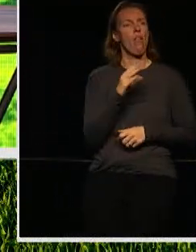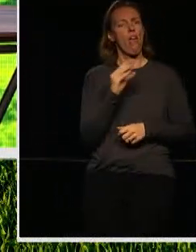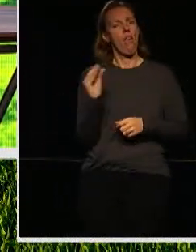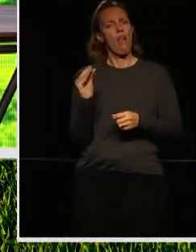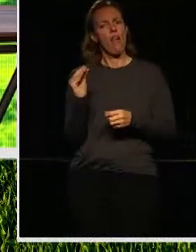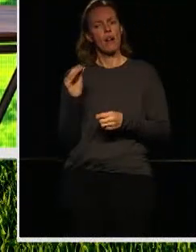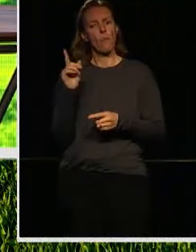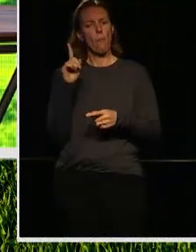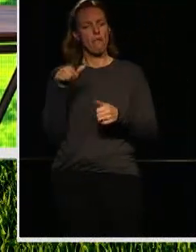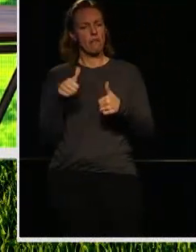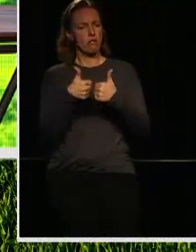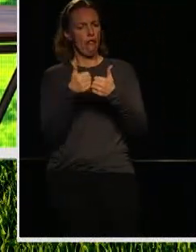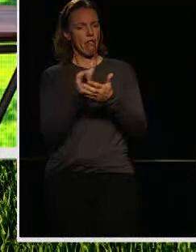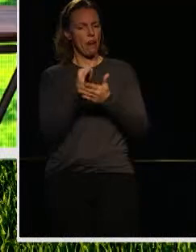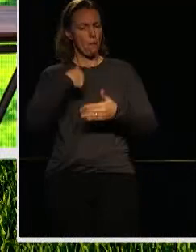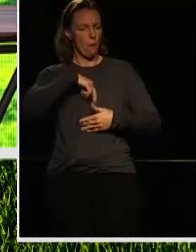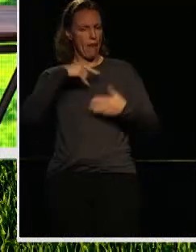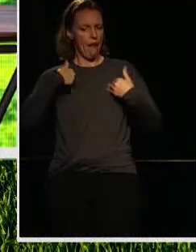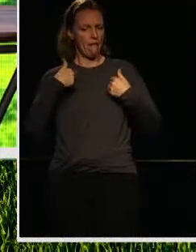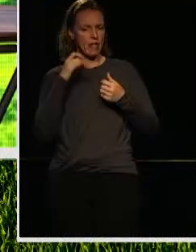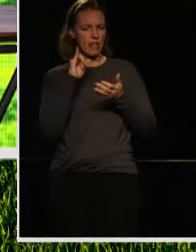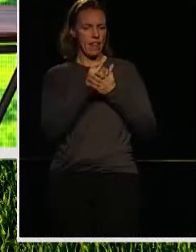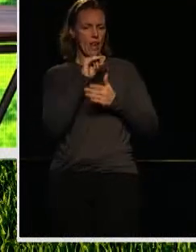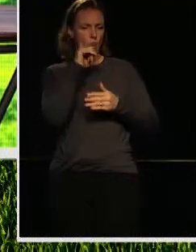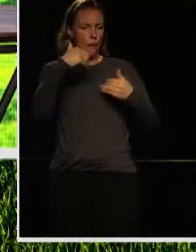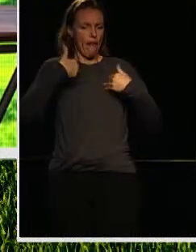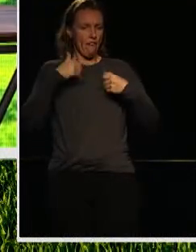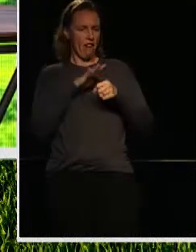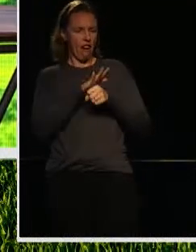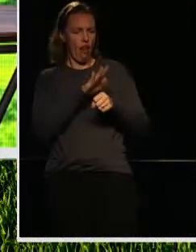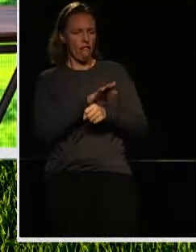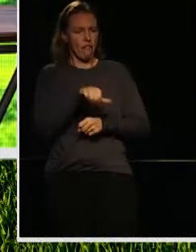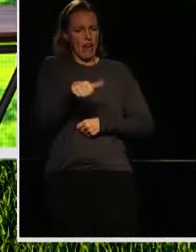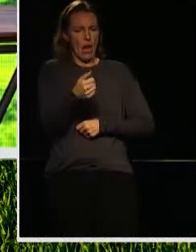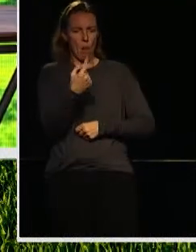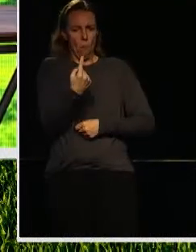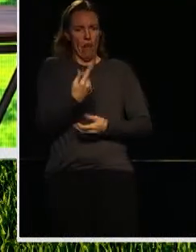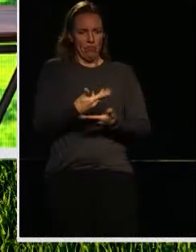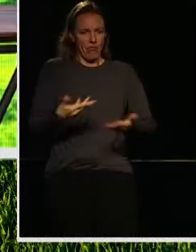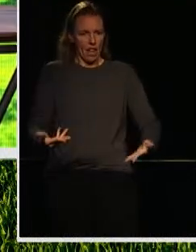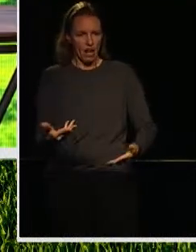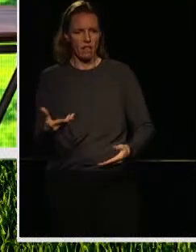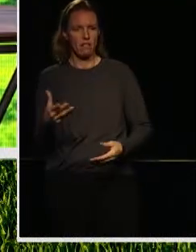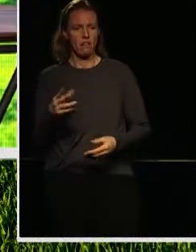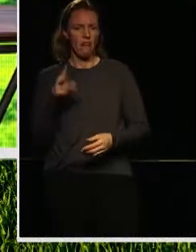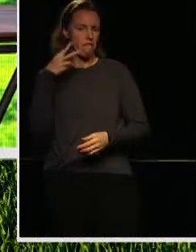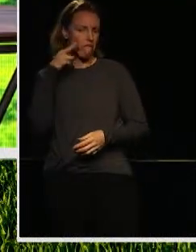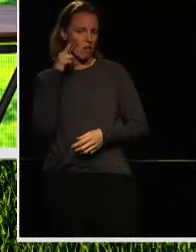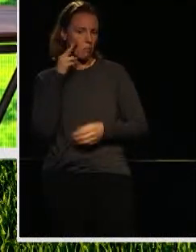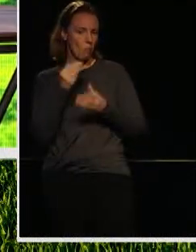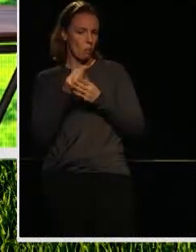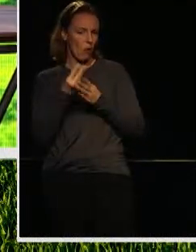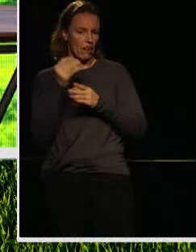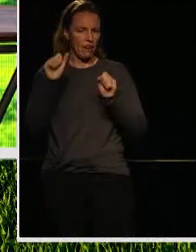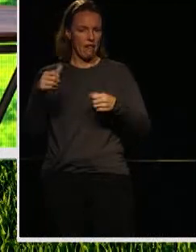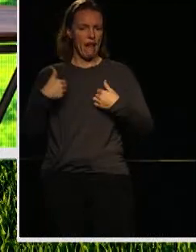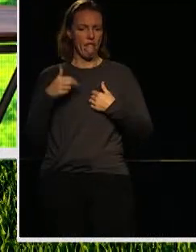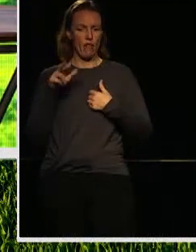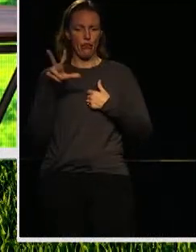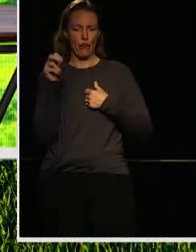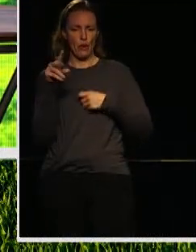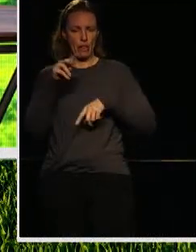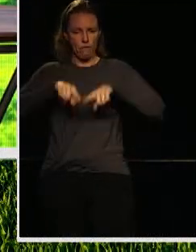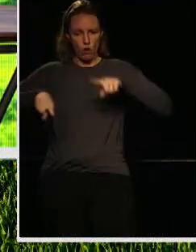challenges that we have with a lot of farmers in the Northeast is that they don't have enough of any one thing. A vegetable grower, for example, could have 30 varieties